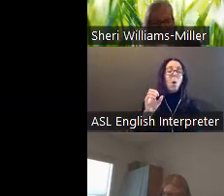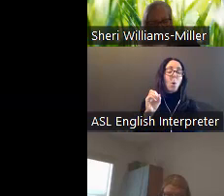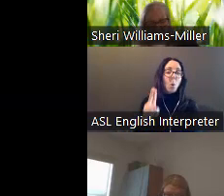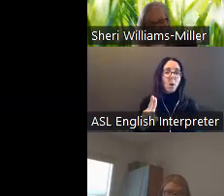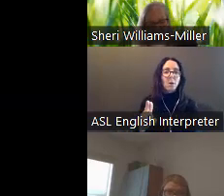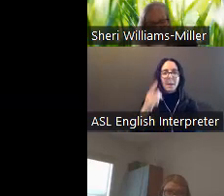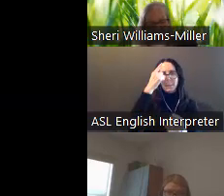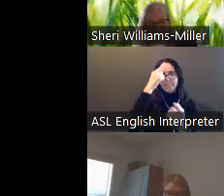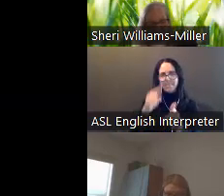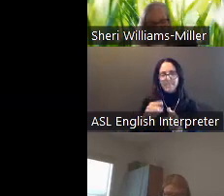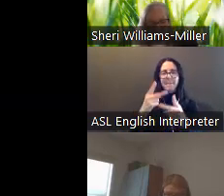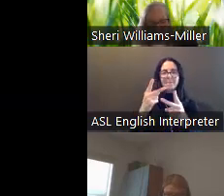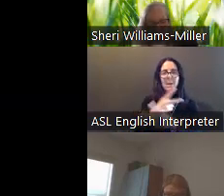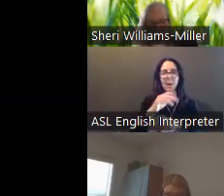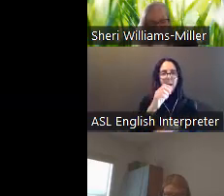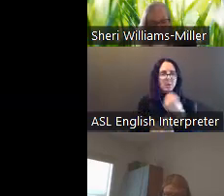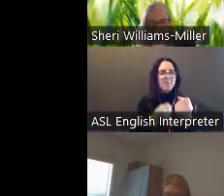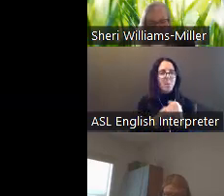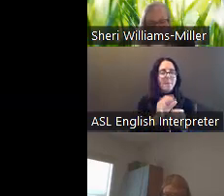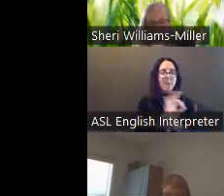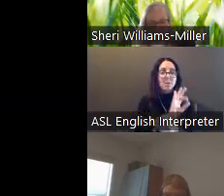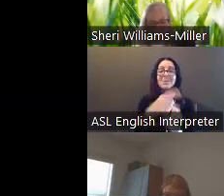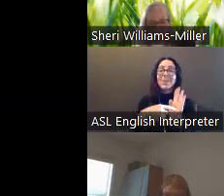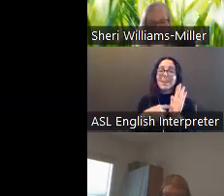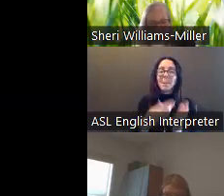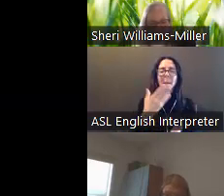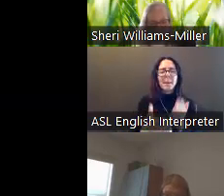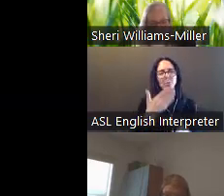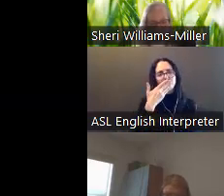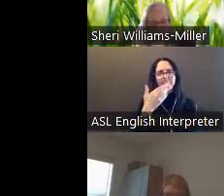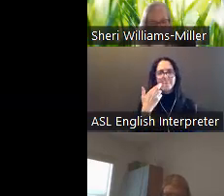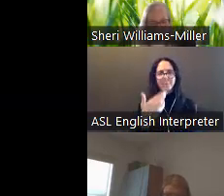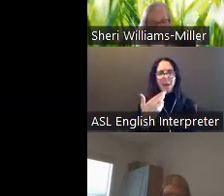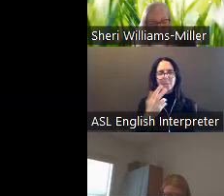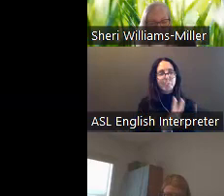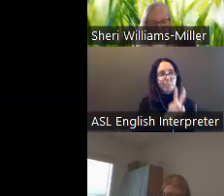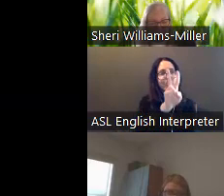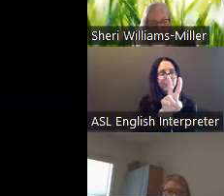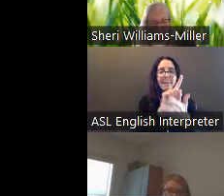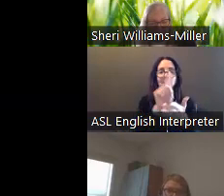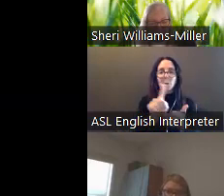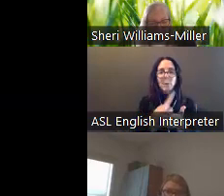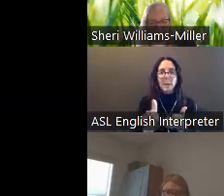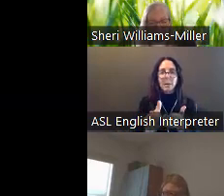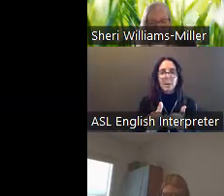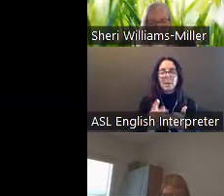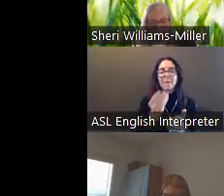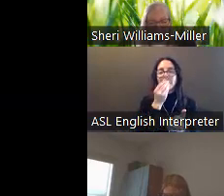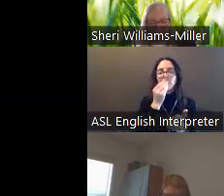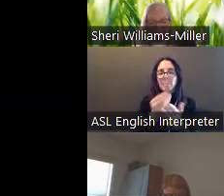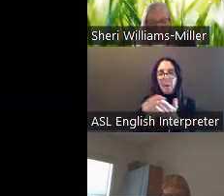arrangements that may support their function, like having a trusted friend take them for groceries every week and watch what they are buying.